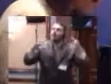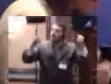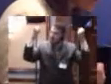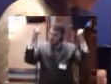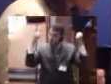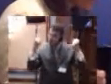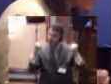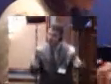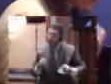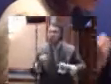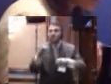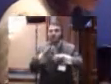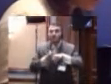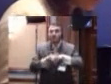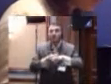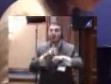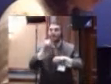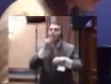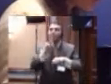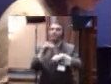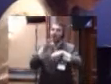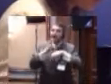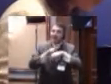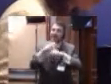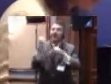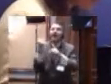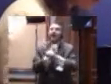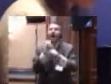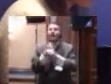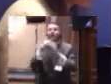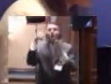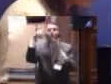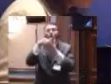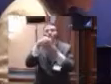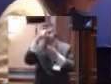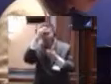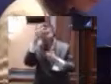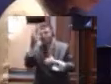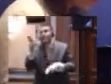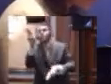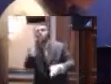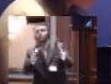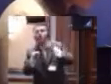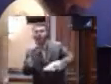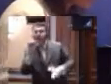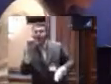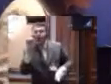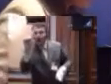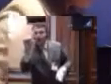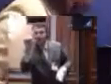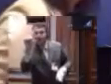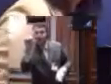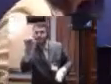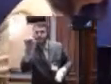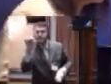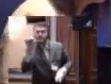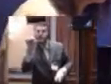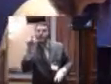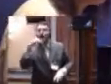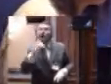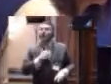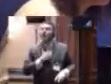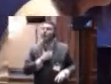would direct the South African Broadcasting Corporation. And as was stated, it's a